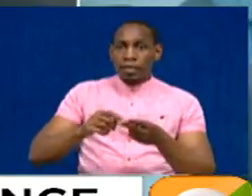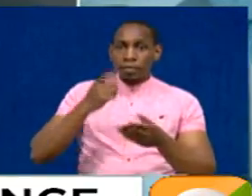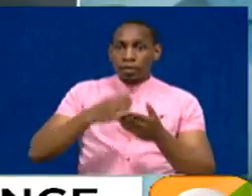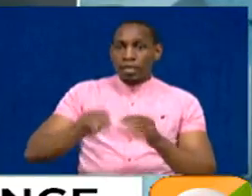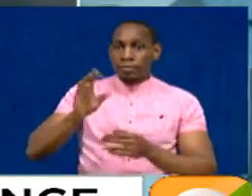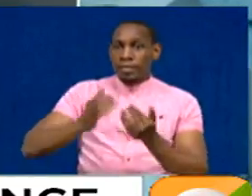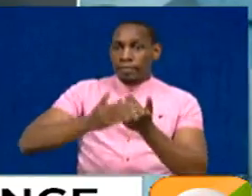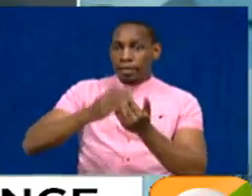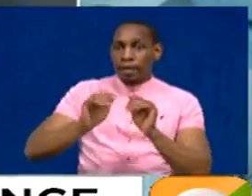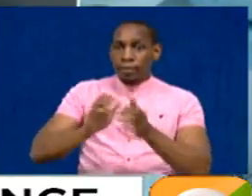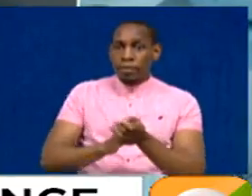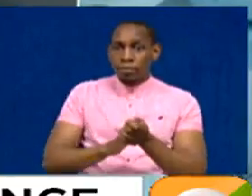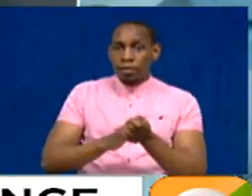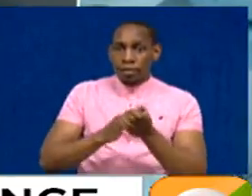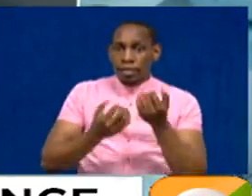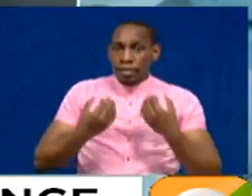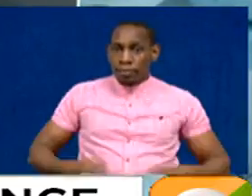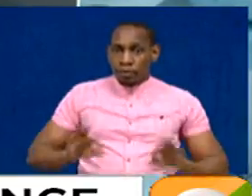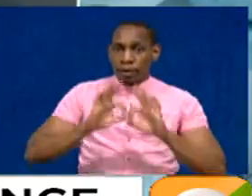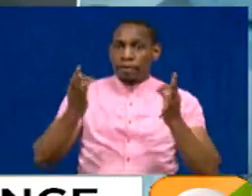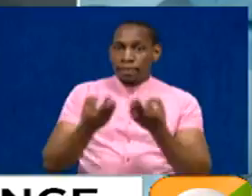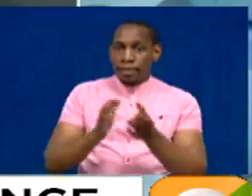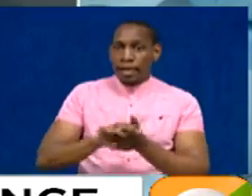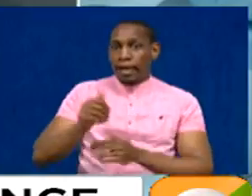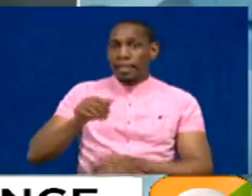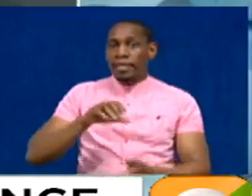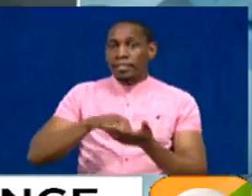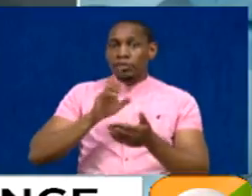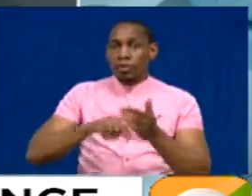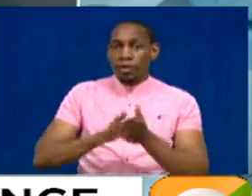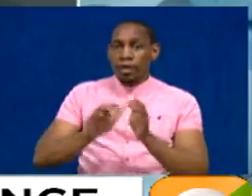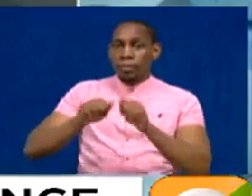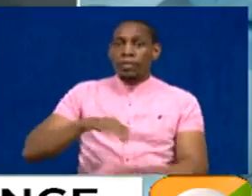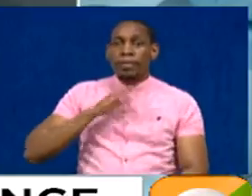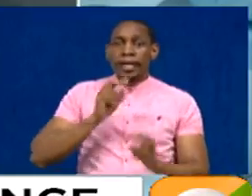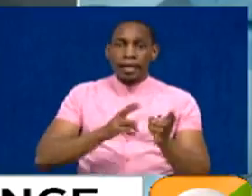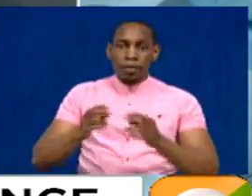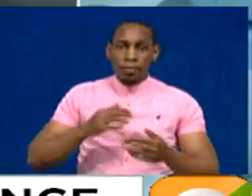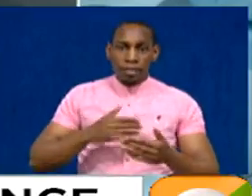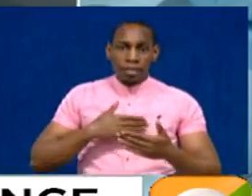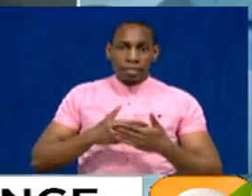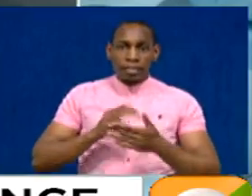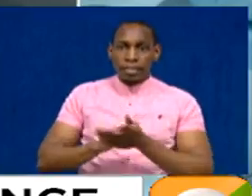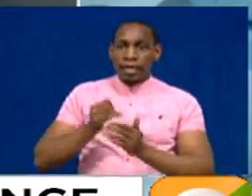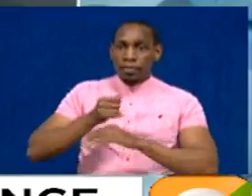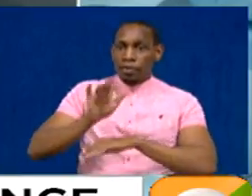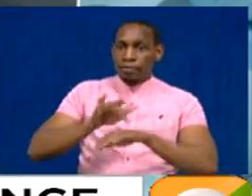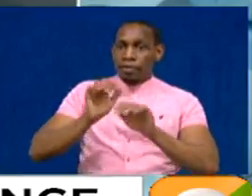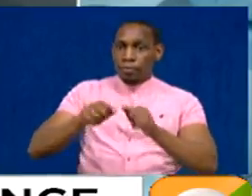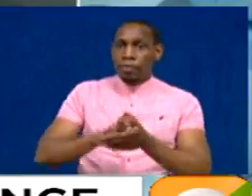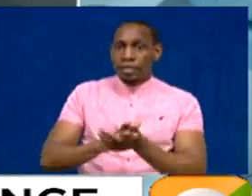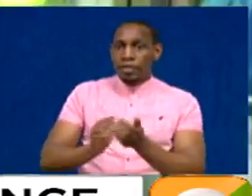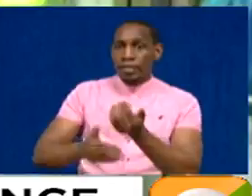treatment, which could impoverish desperate families, or worst case scenario, succumbing to ordinary chest and urinary infections that were